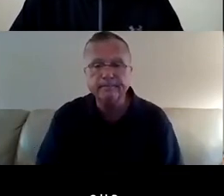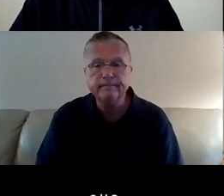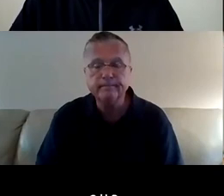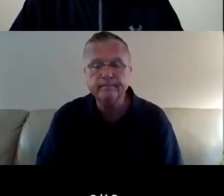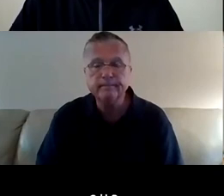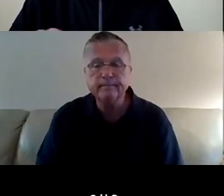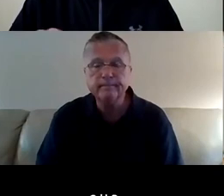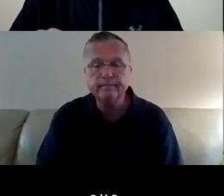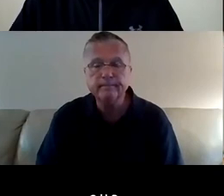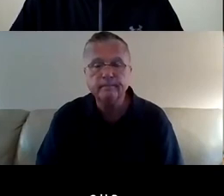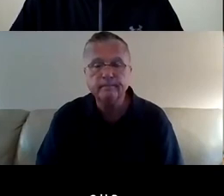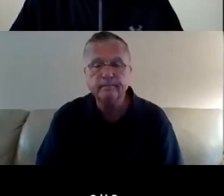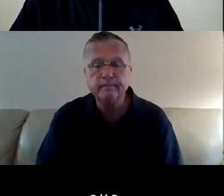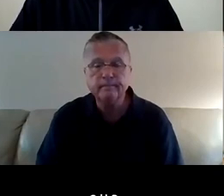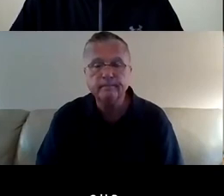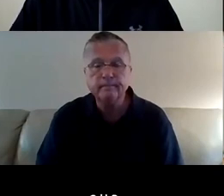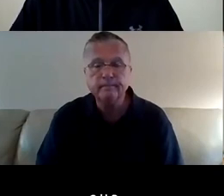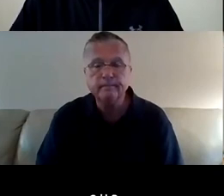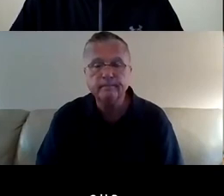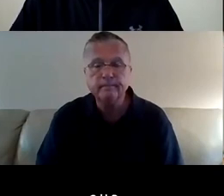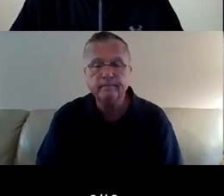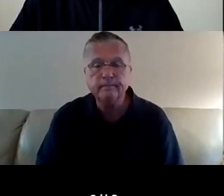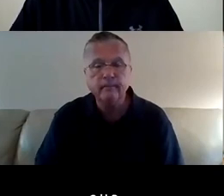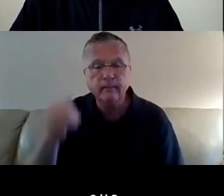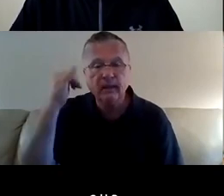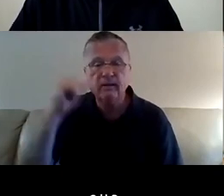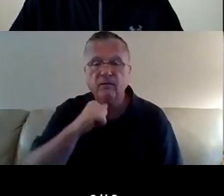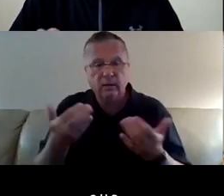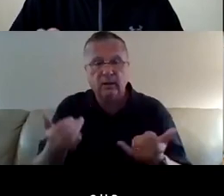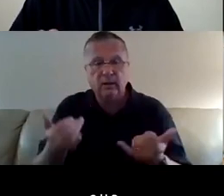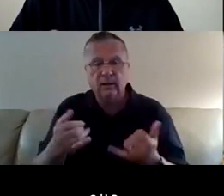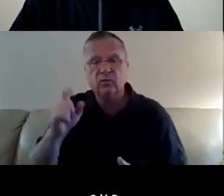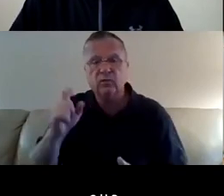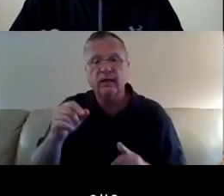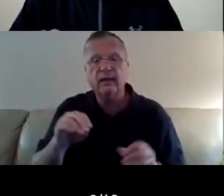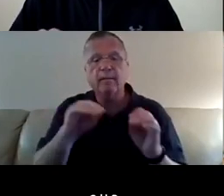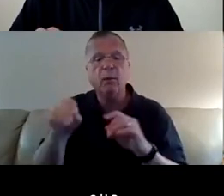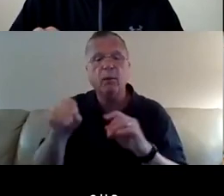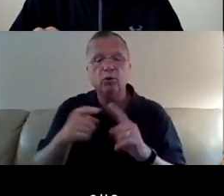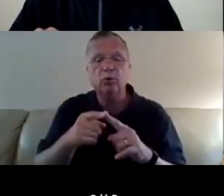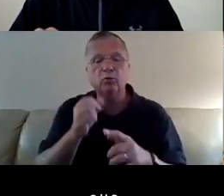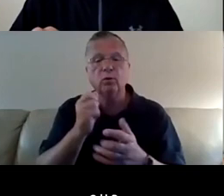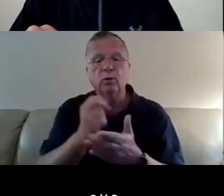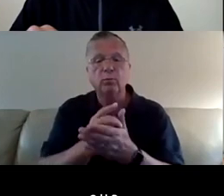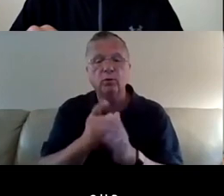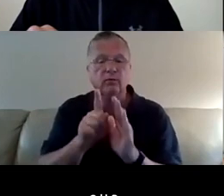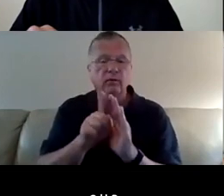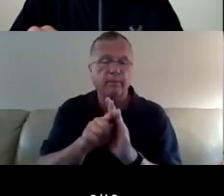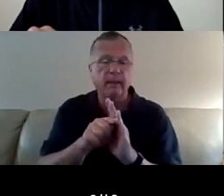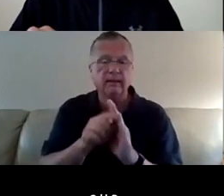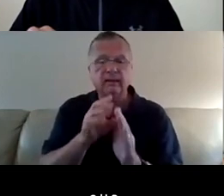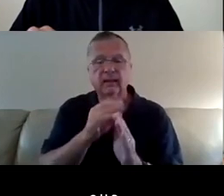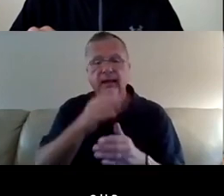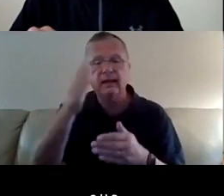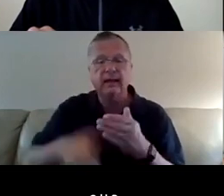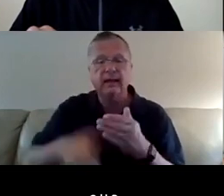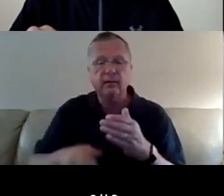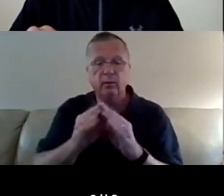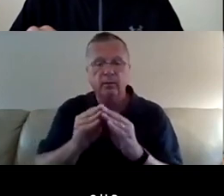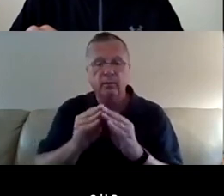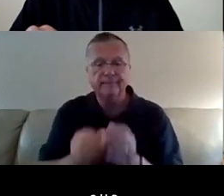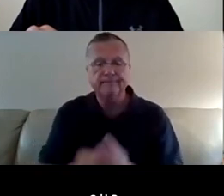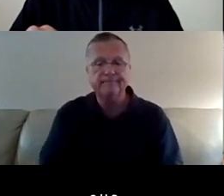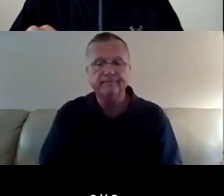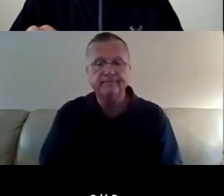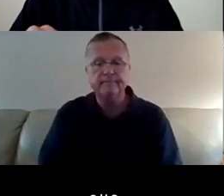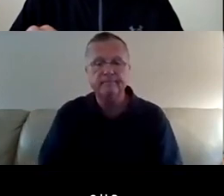If not, I think we were all here today, so I need a motion to approve the minutes and adjourn the meeting.